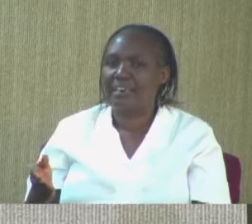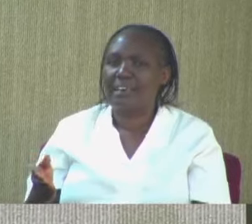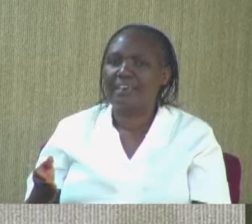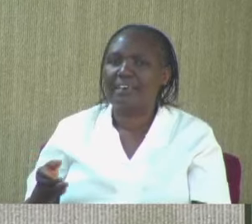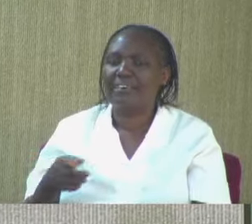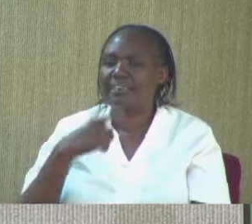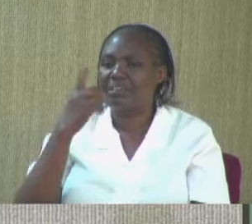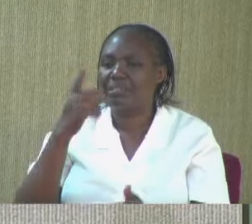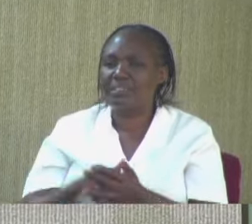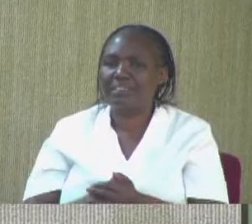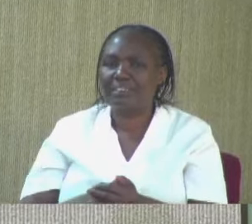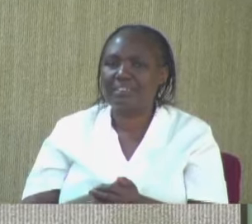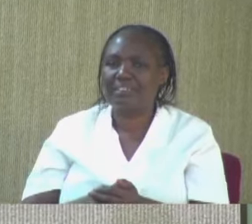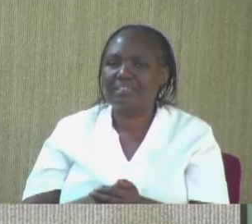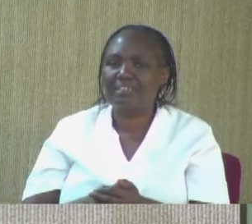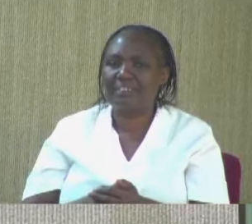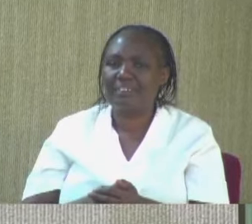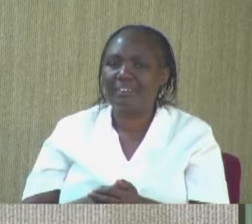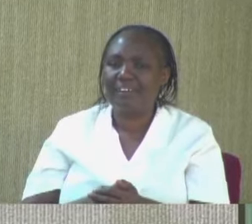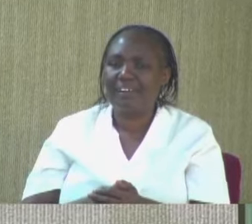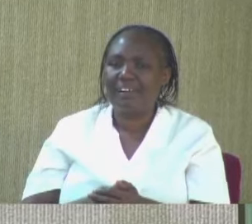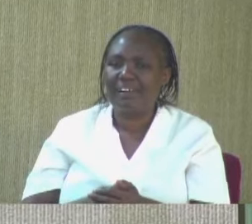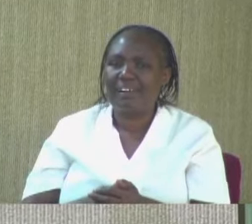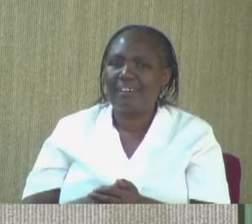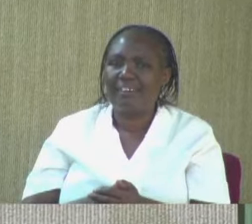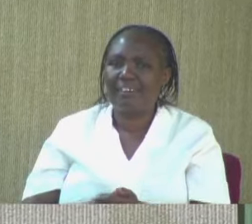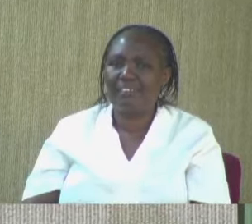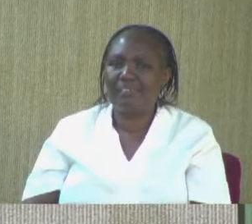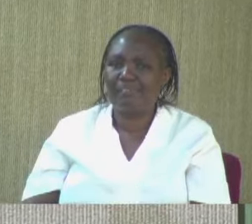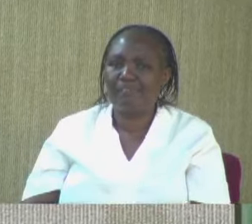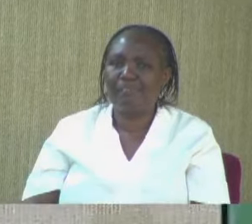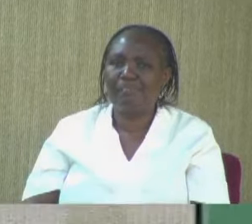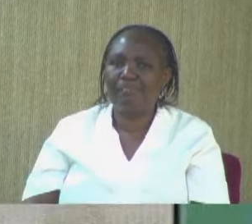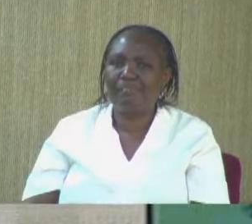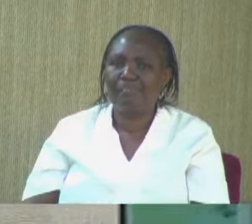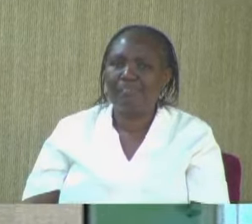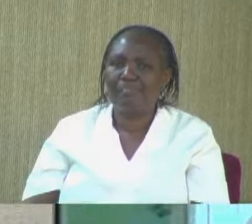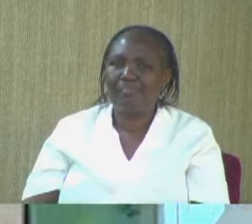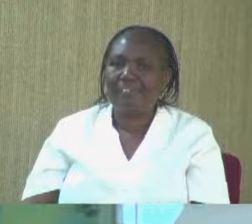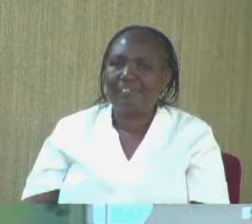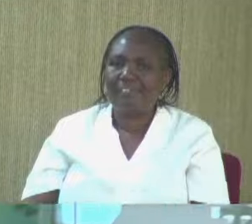selected messages, page. Are you following me?